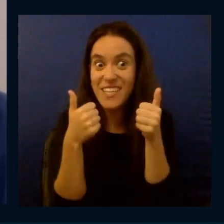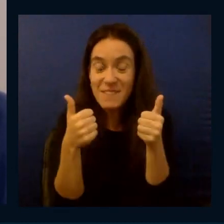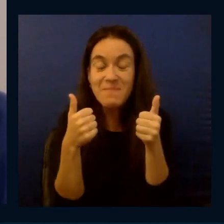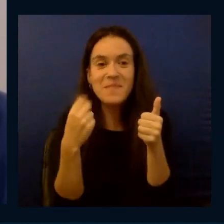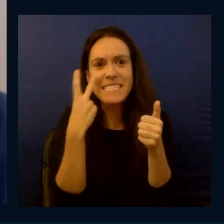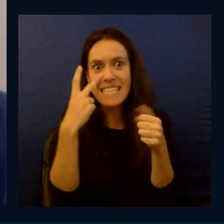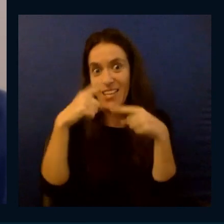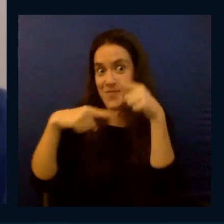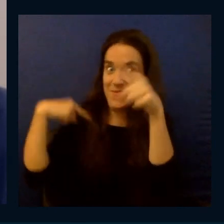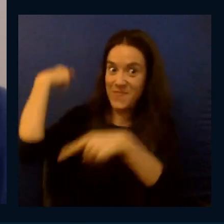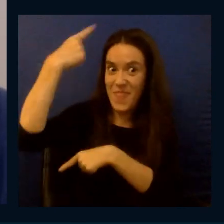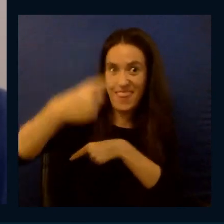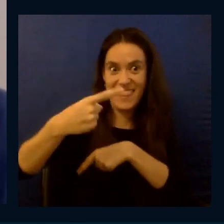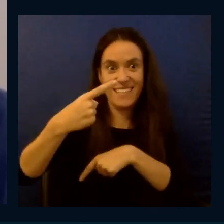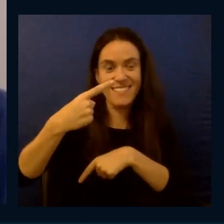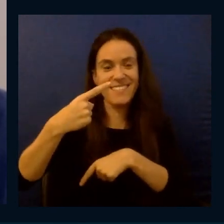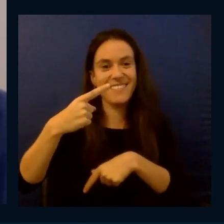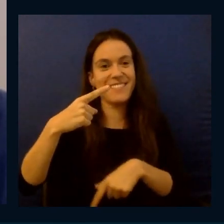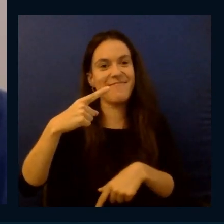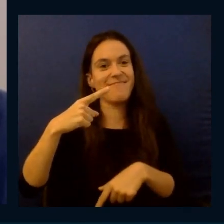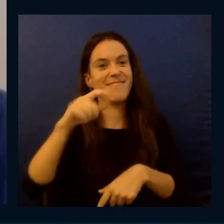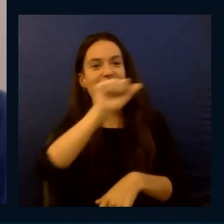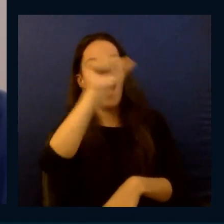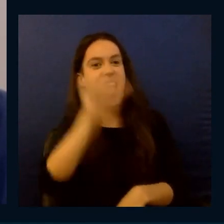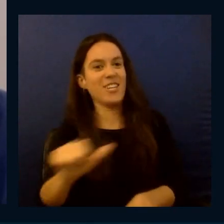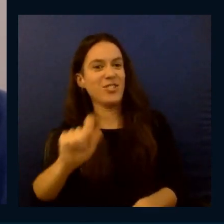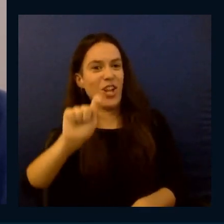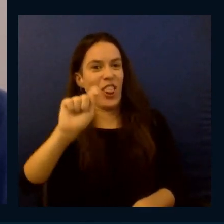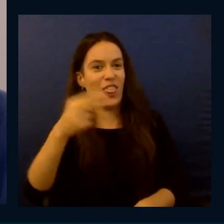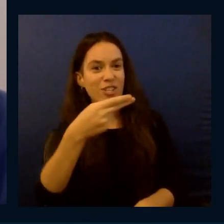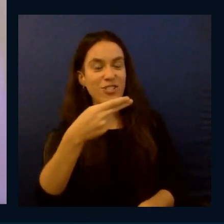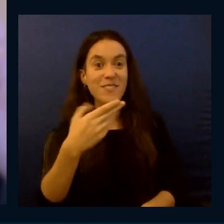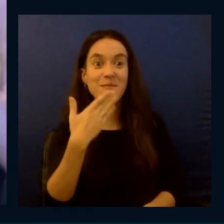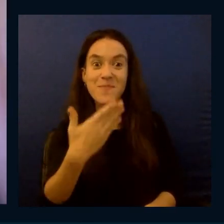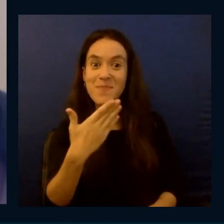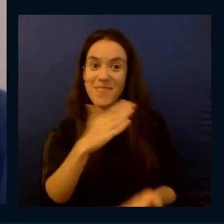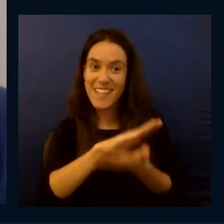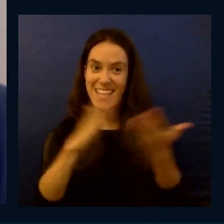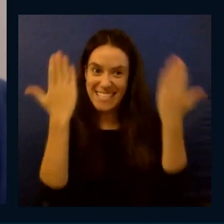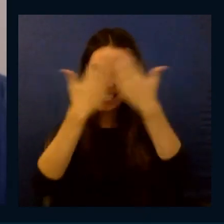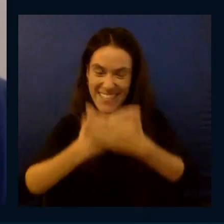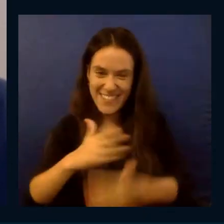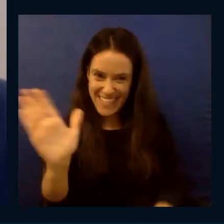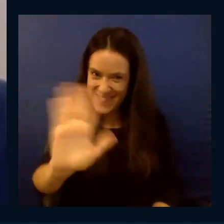next time in our next Azure Thursdays. Have a great evening. Sure. Bye-bye. All right. Bye.